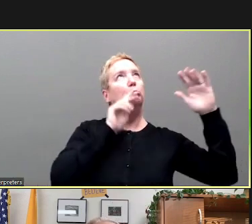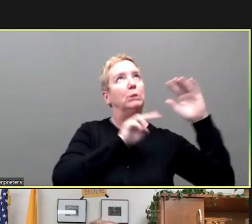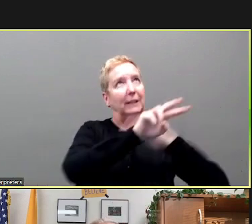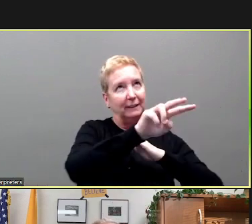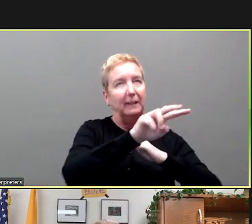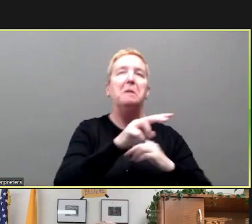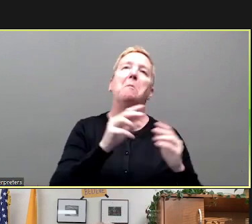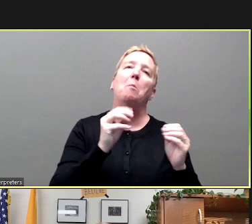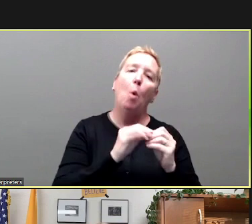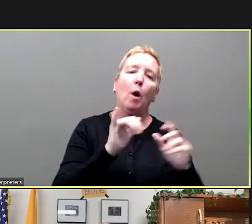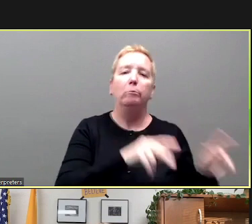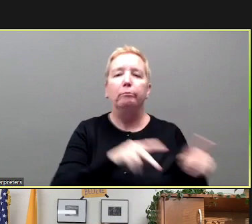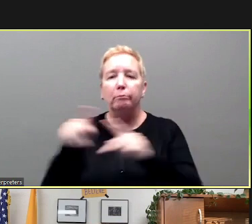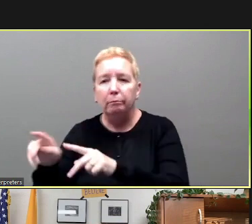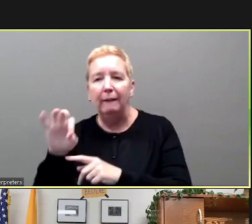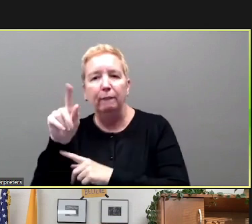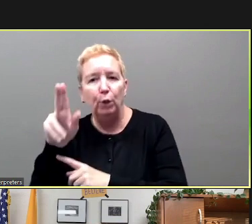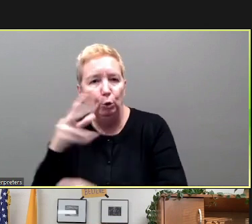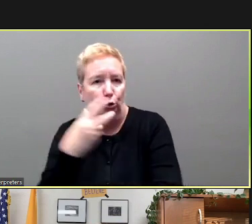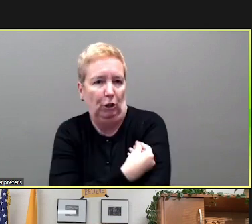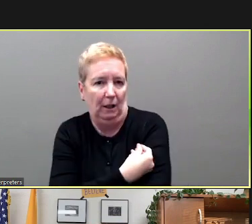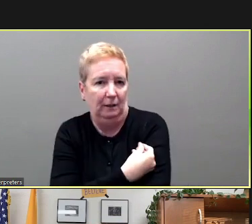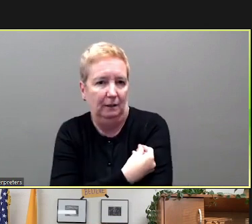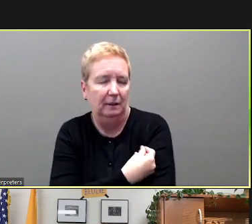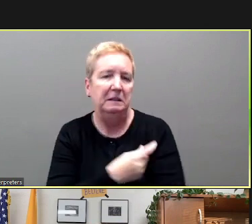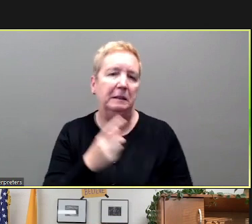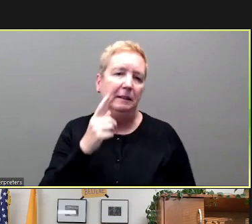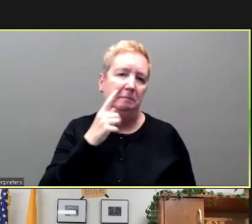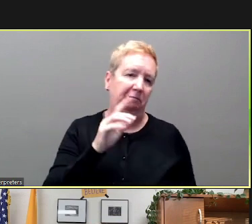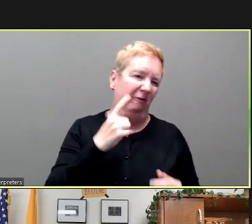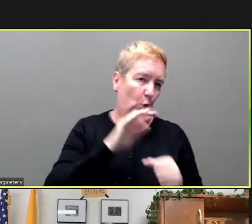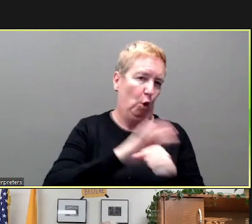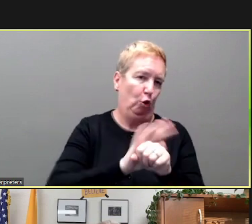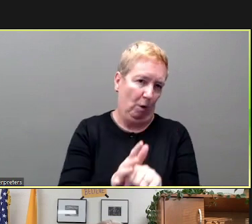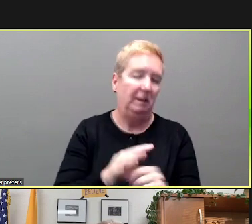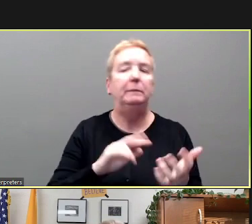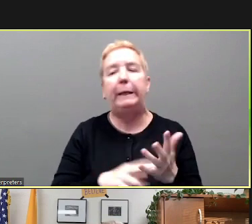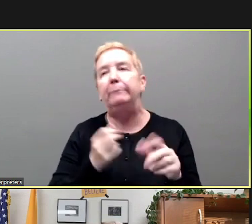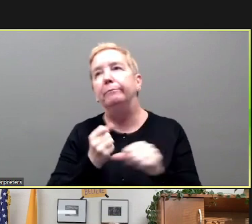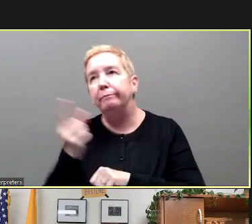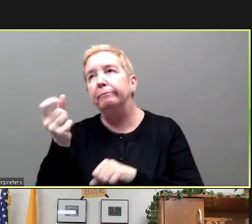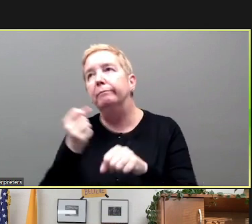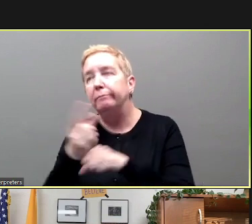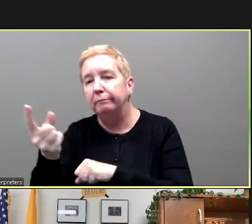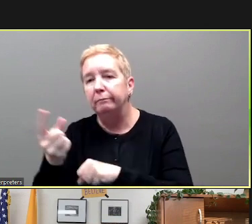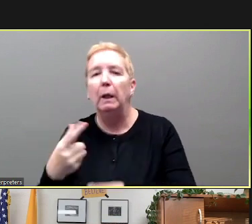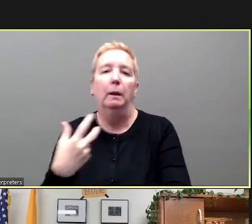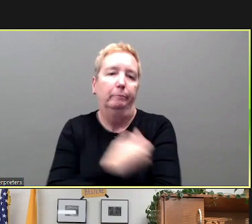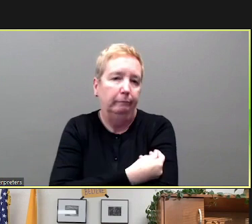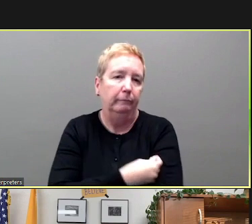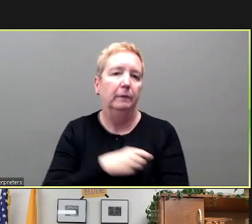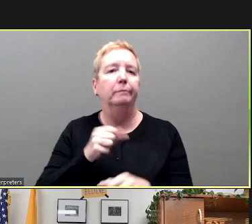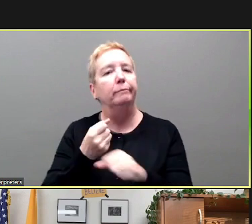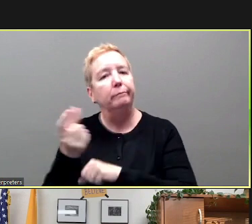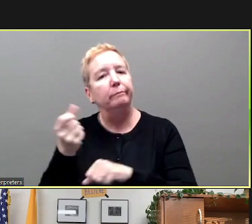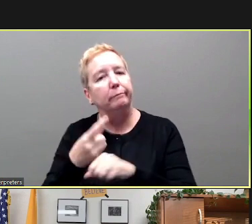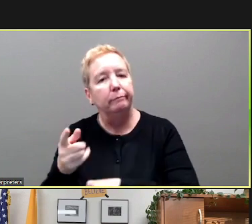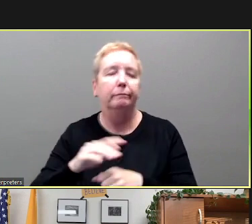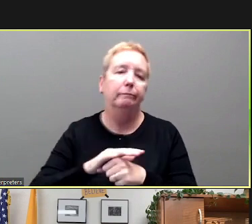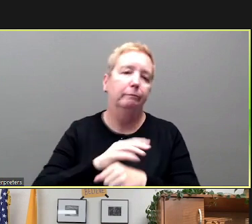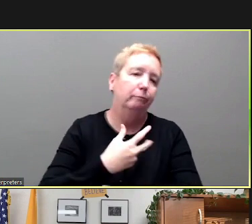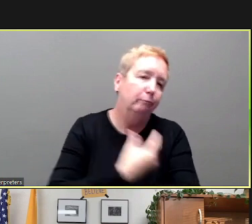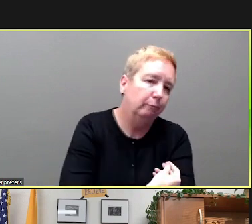approach to the coronavirus going forward, where hopefully we get an annual booster. So similarities include the fact